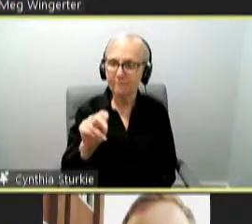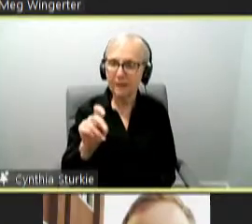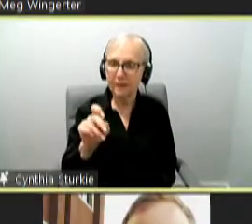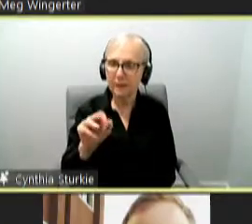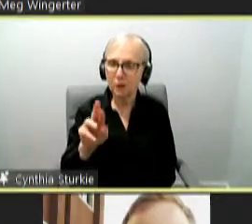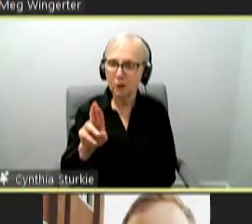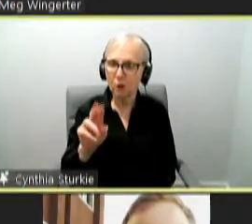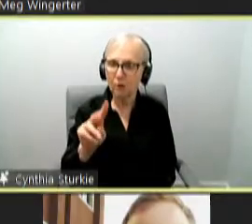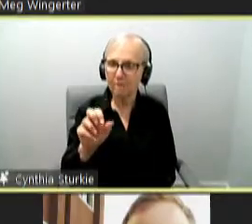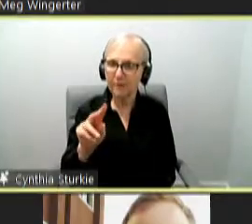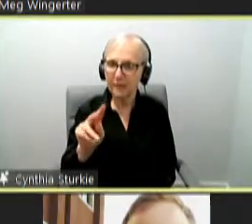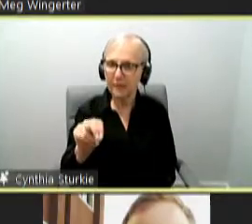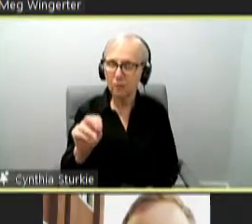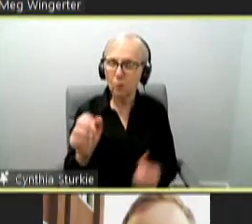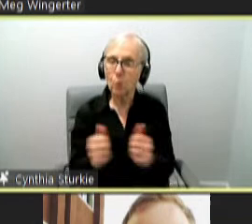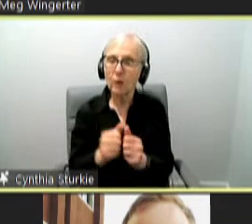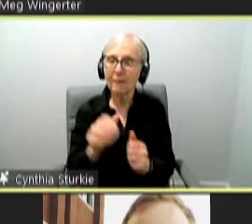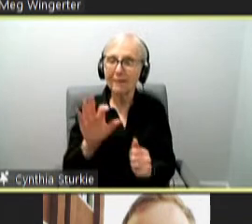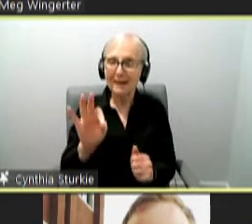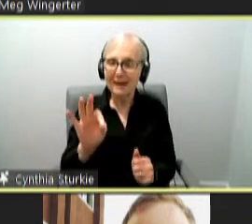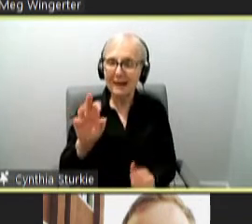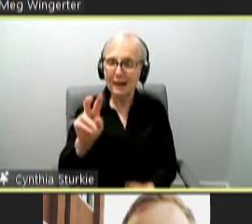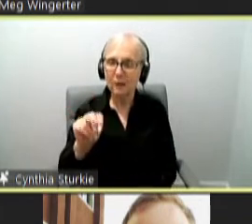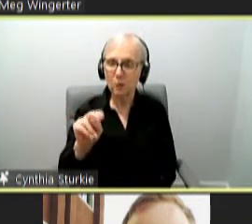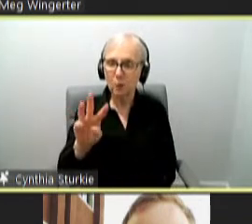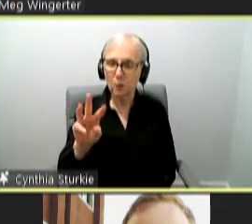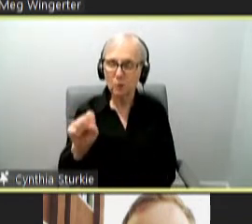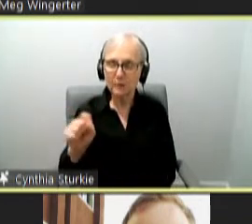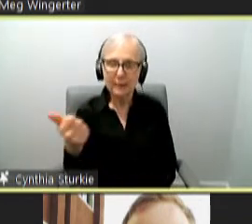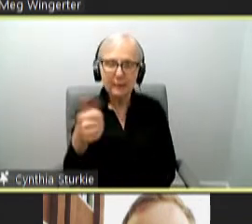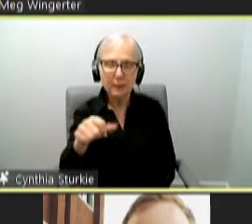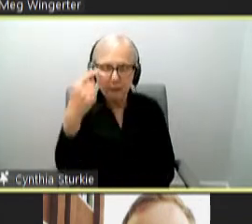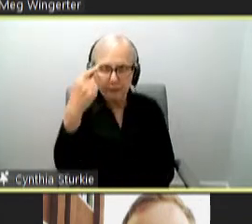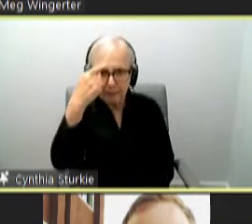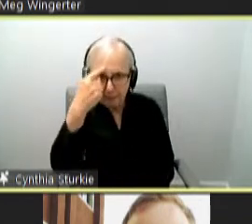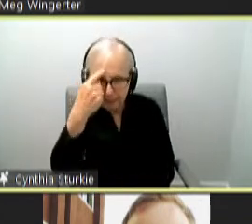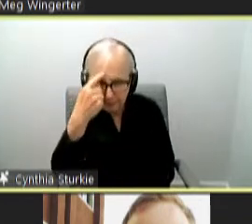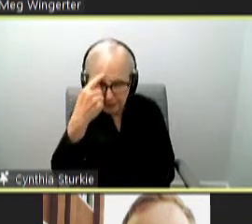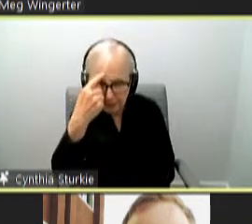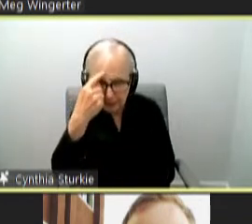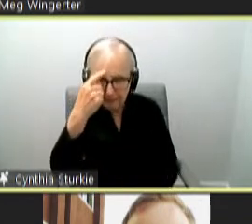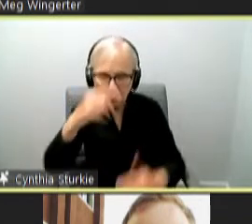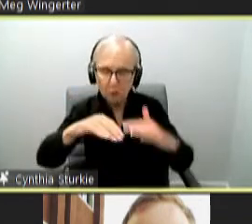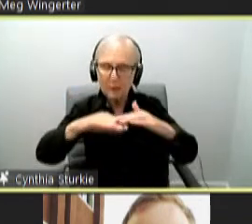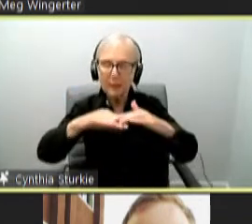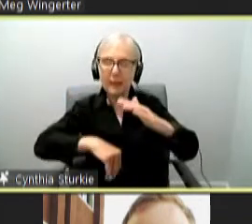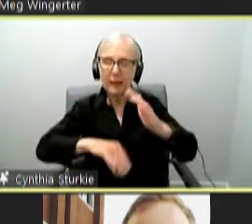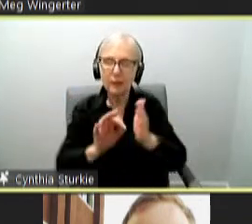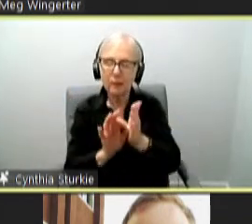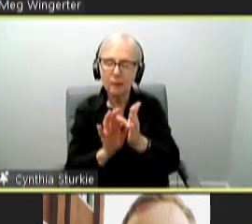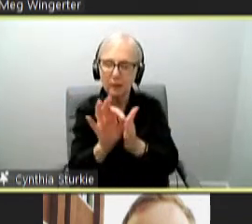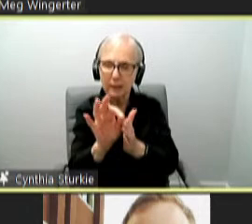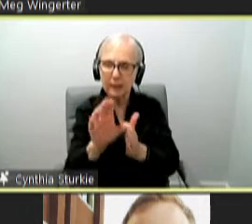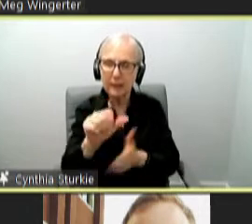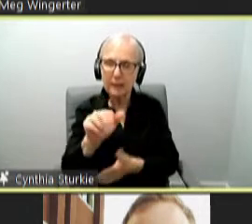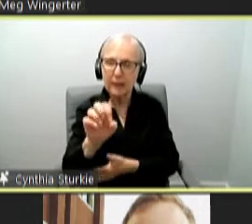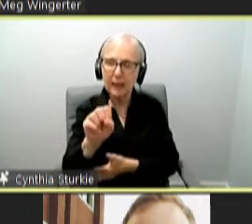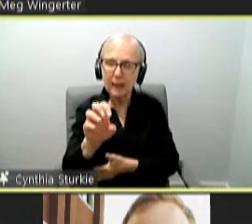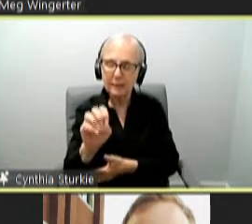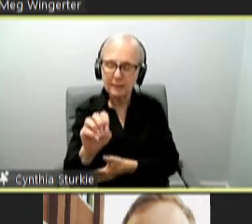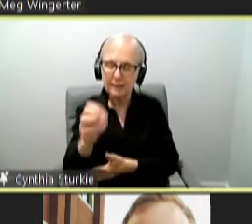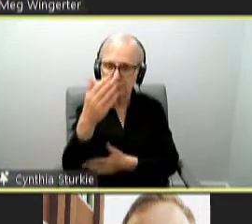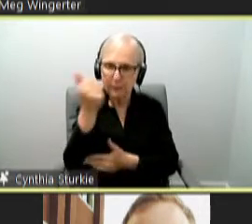Chris Vanderveen with 9 News. Does anyone think there's an inherent undercount in the case counts right now